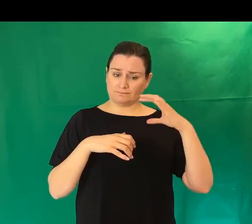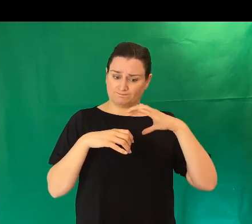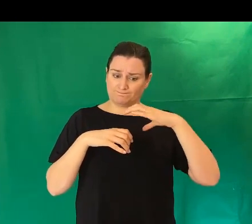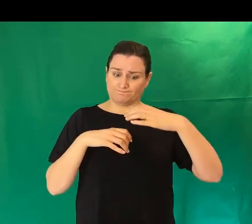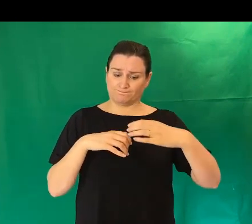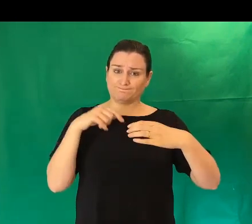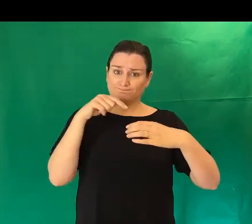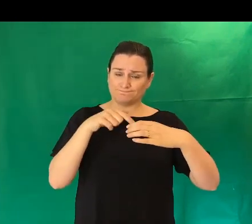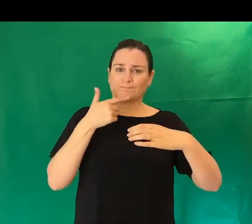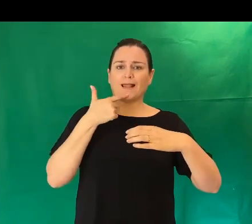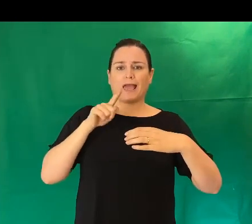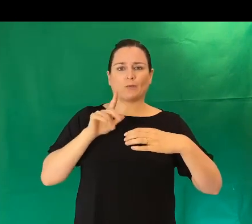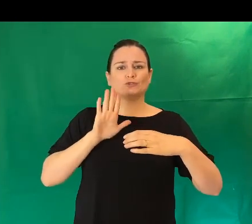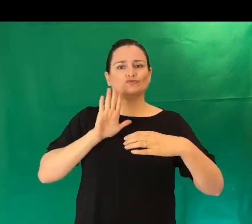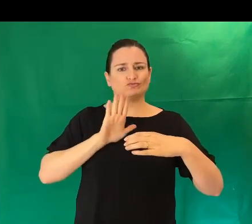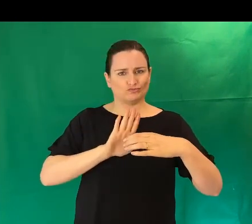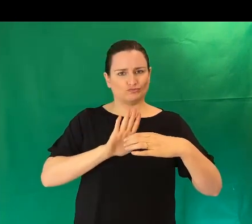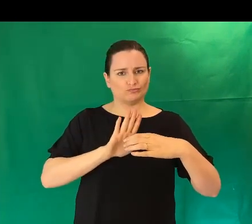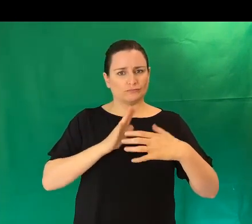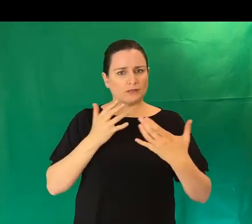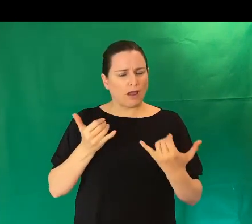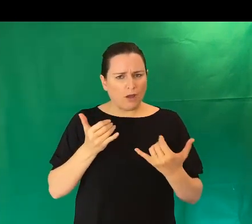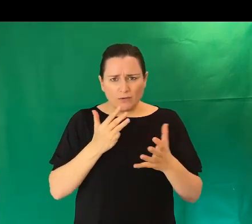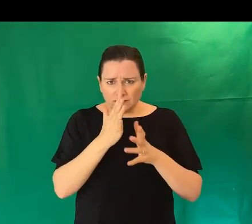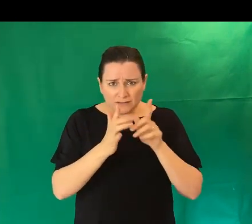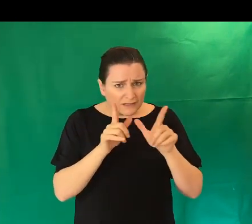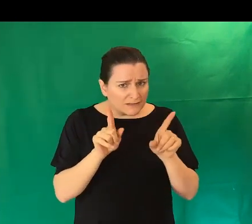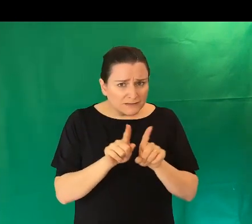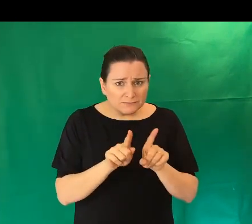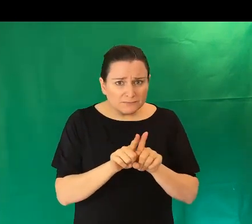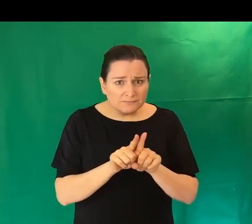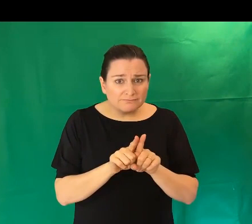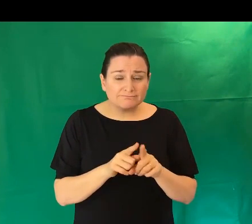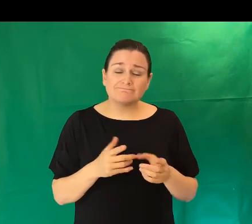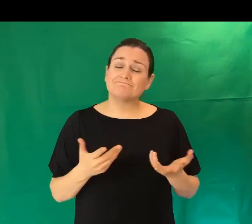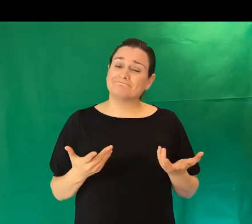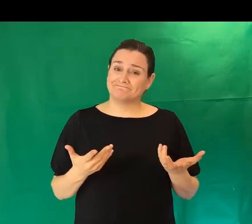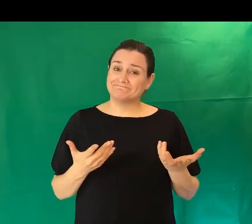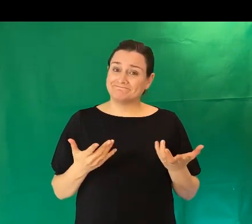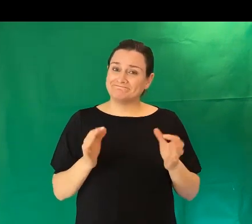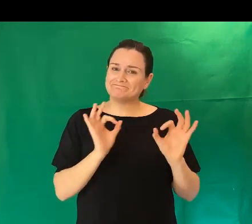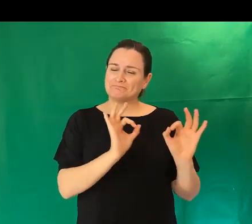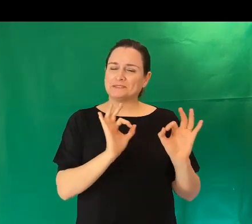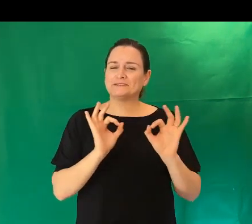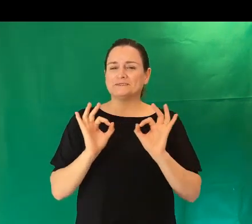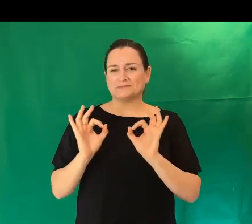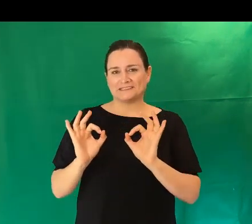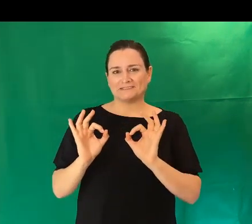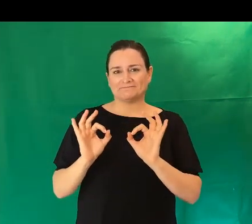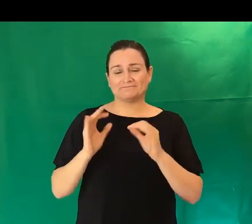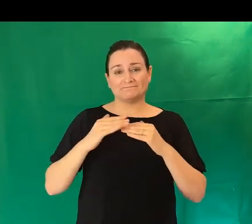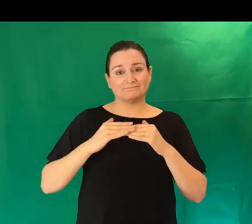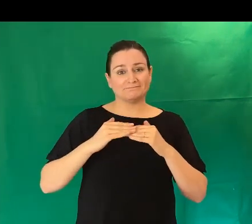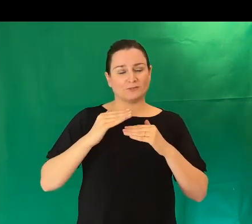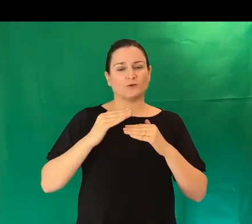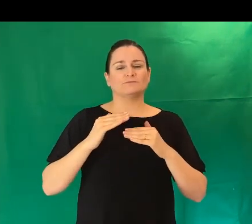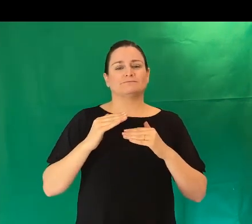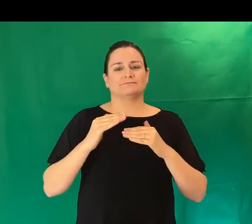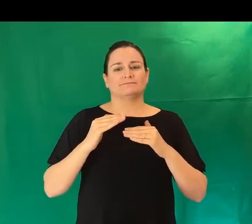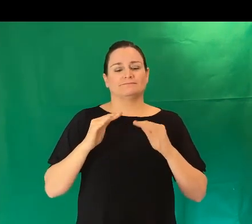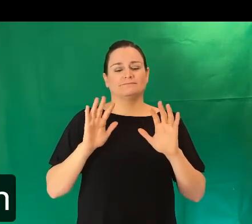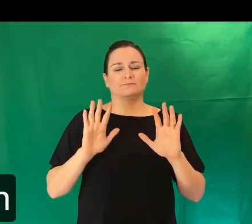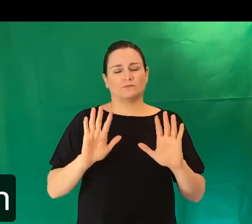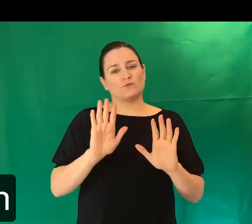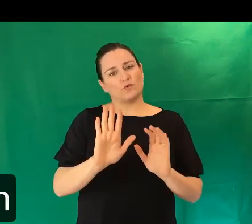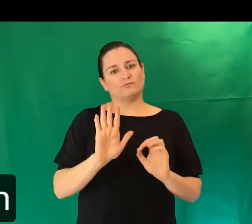in the brain? Well, in fact, sign languages, just like spoken languages, are processed predominantly